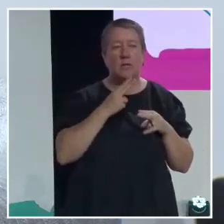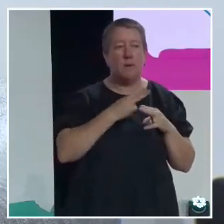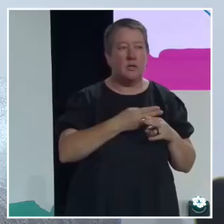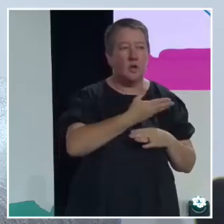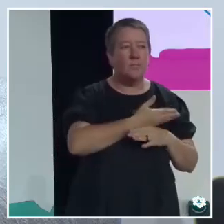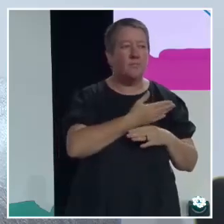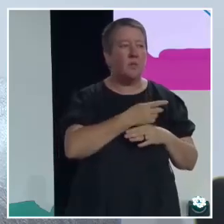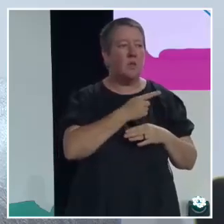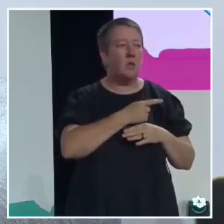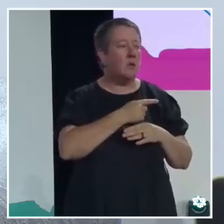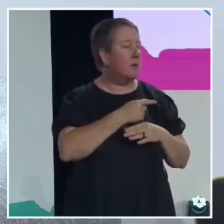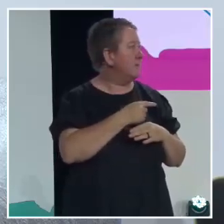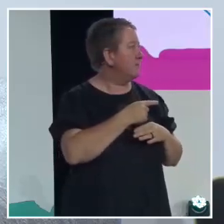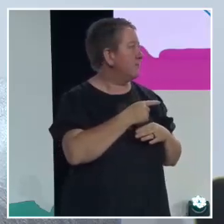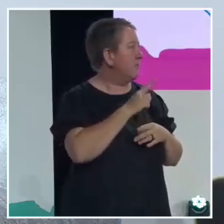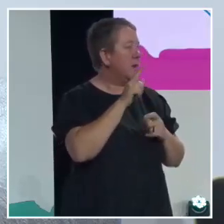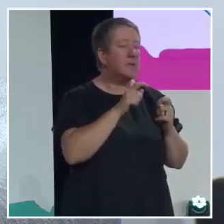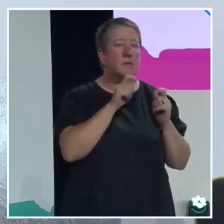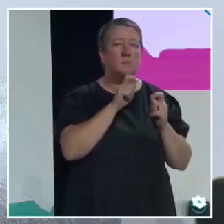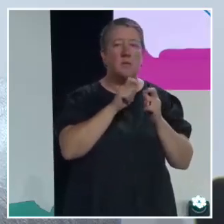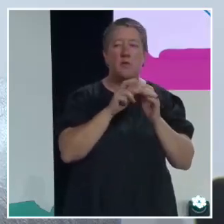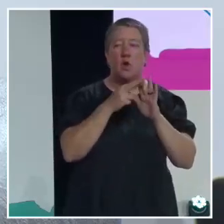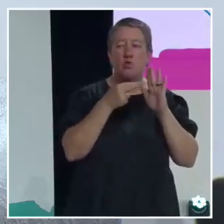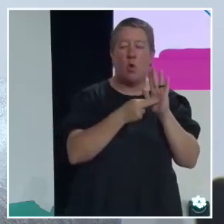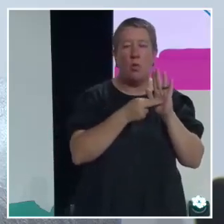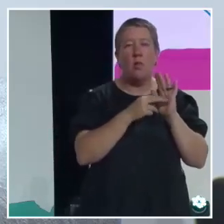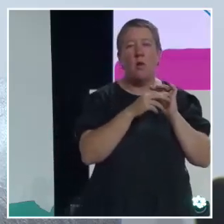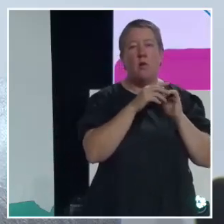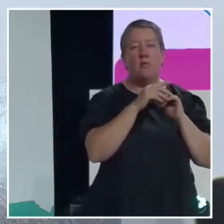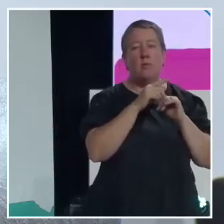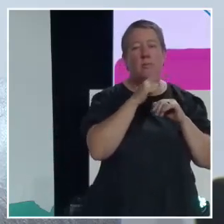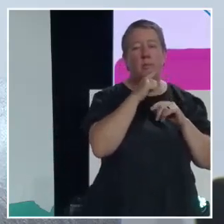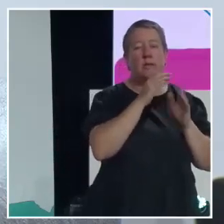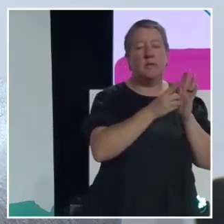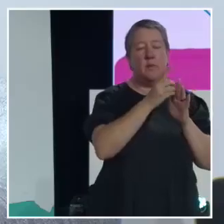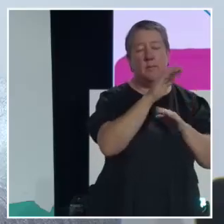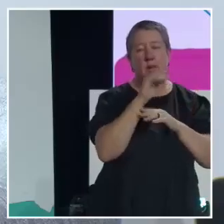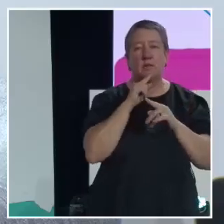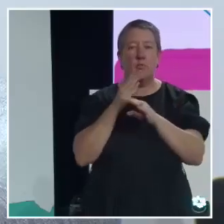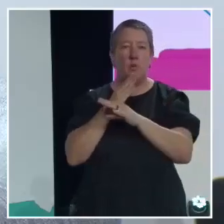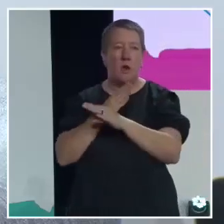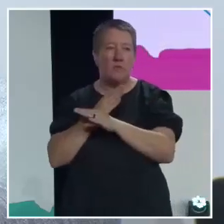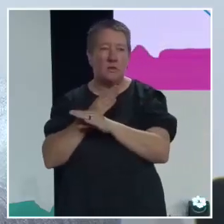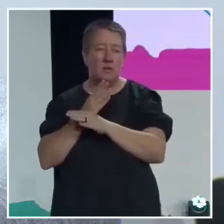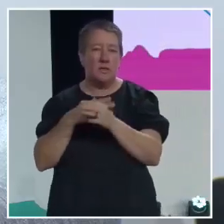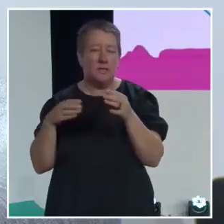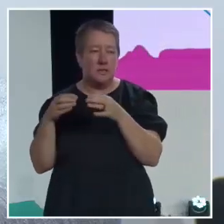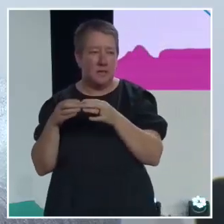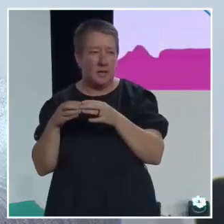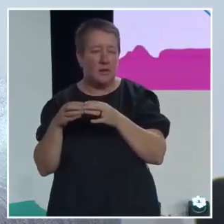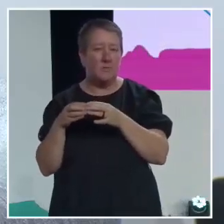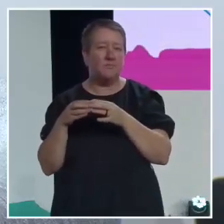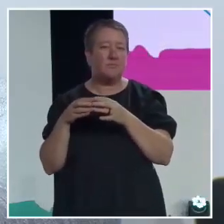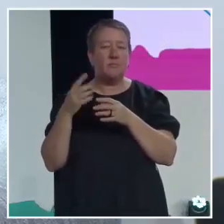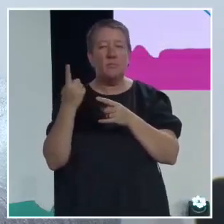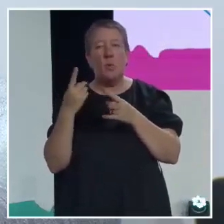see a specific role of PDBs with regards to the private sector in these 2 very important sectors? One related to climate change, that is carbon markets. The